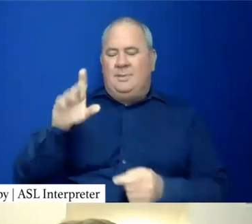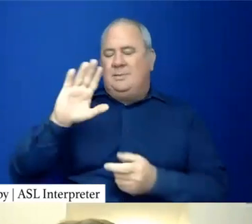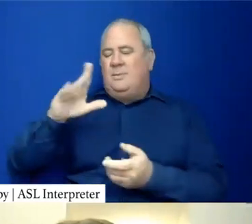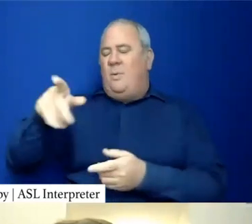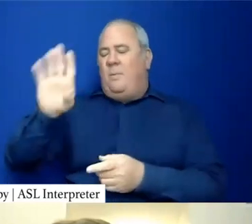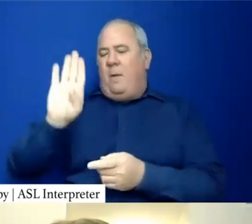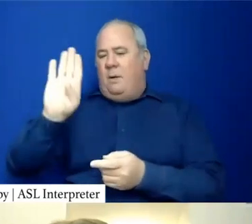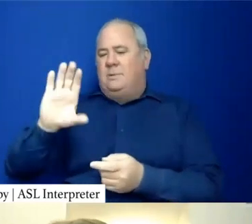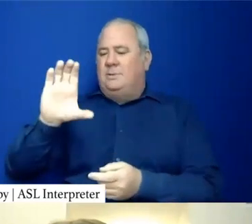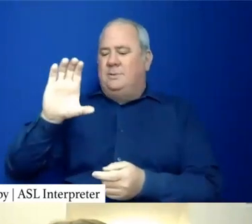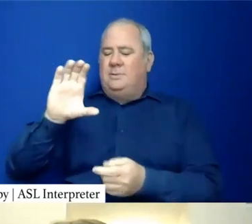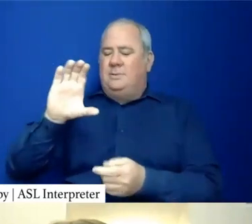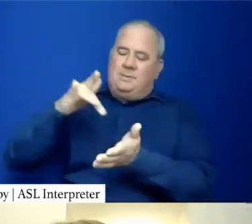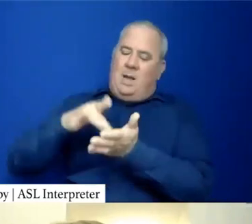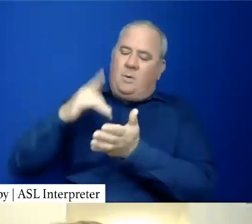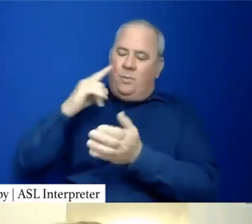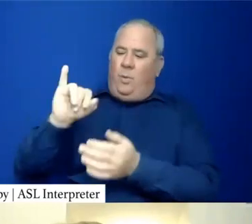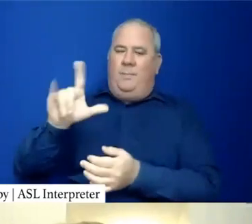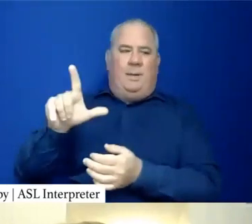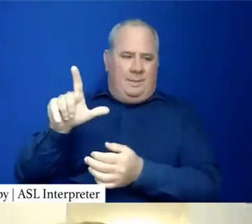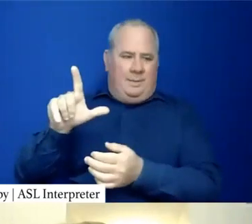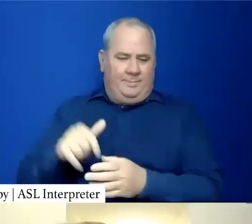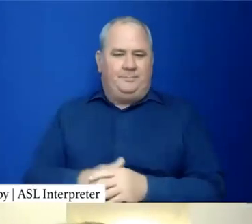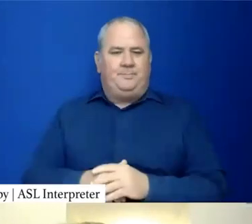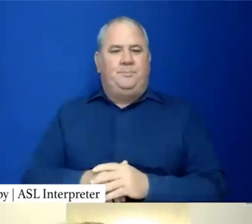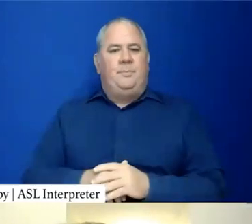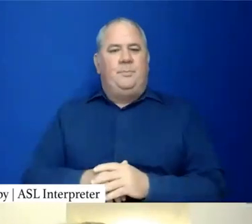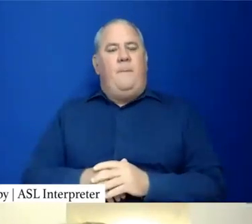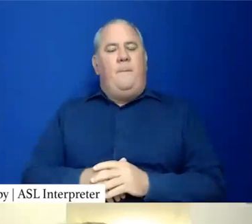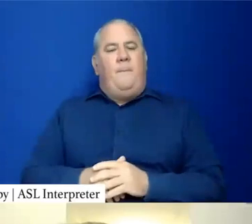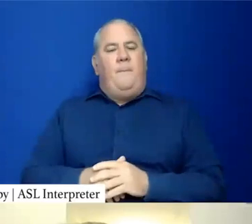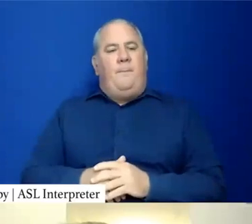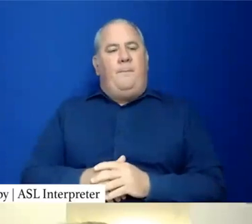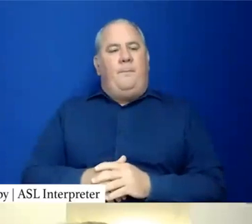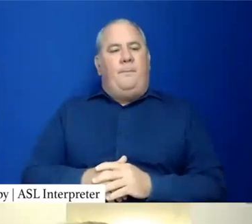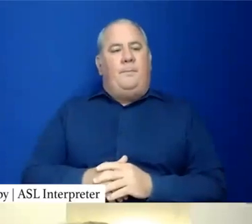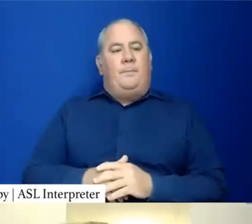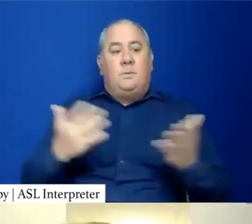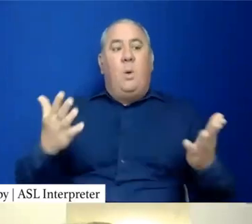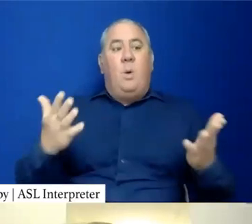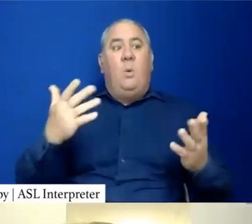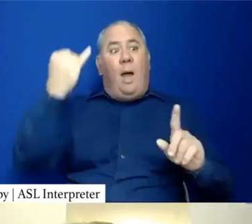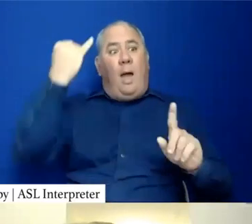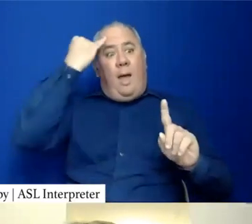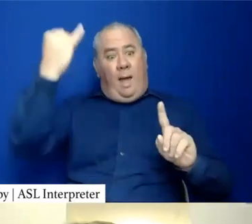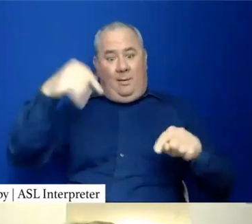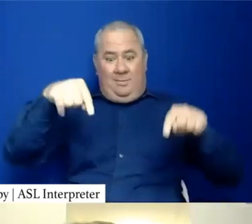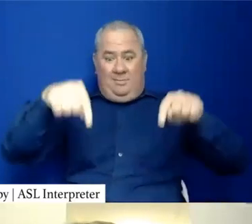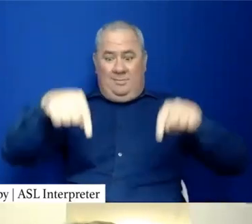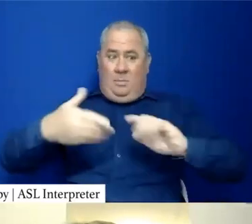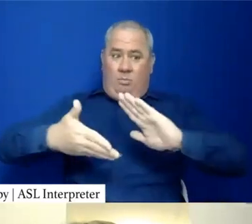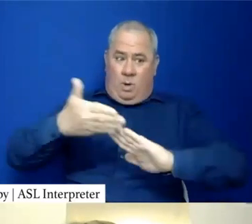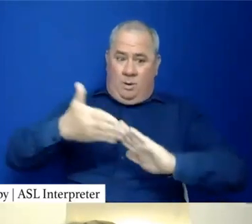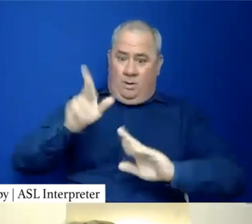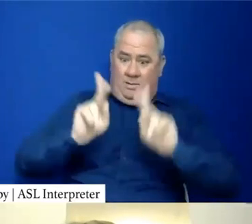And so the idea that the people running things would be disabled people, unless there was a